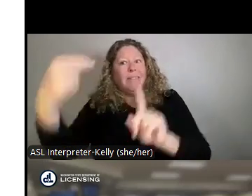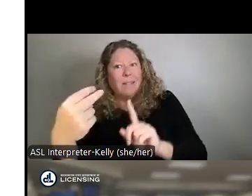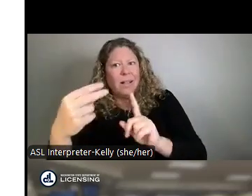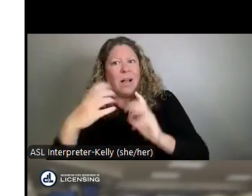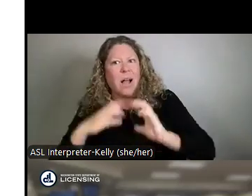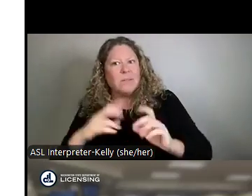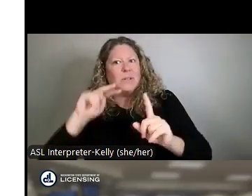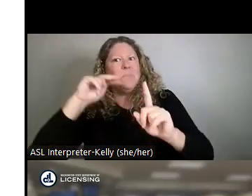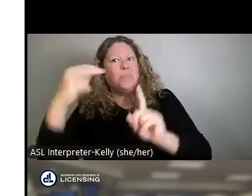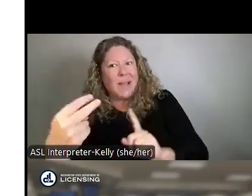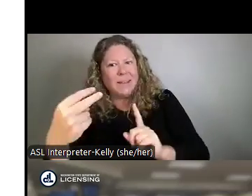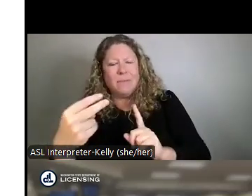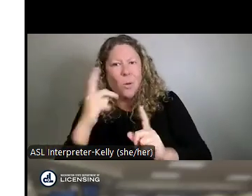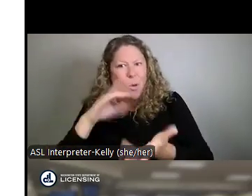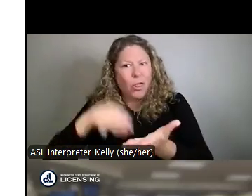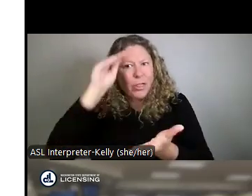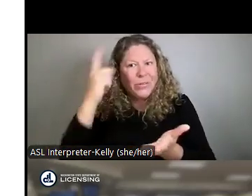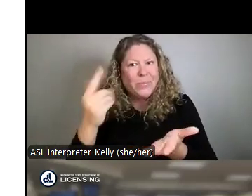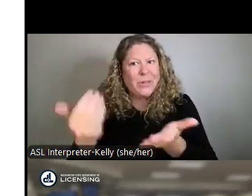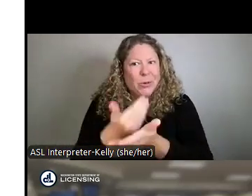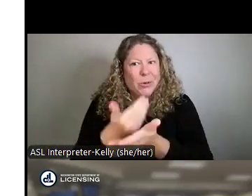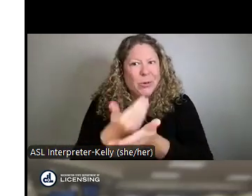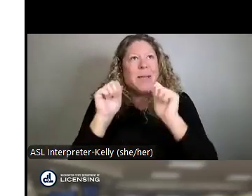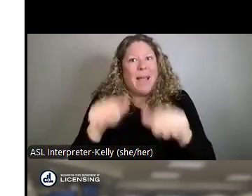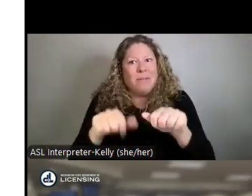of change for delivering great customer experiences.